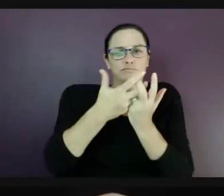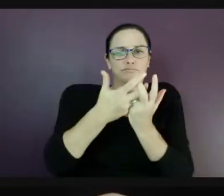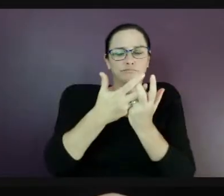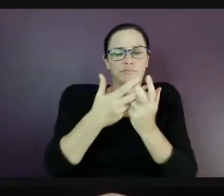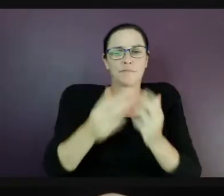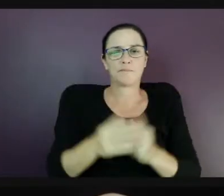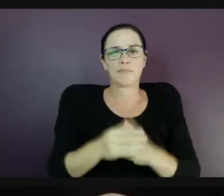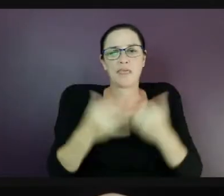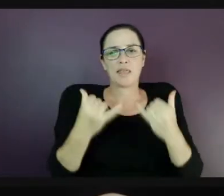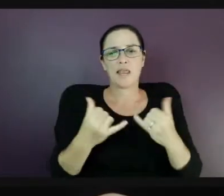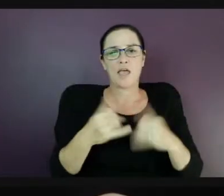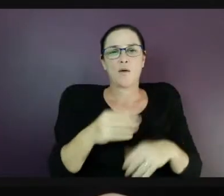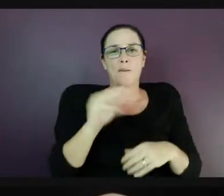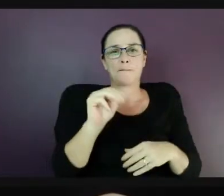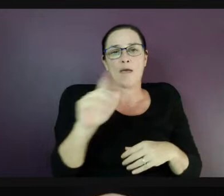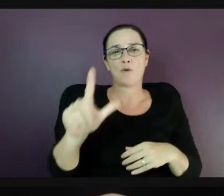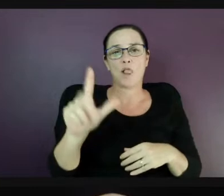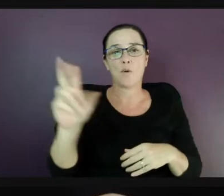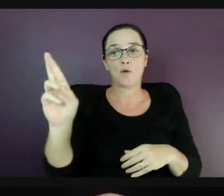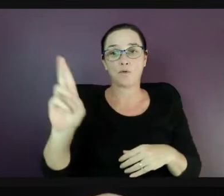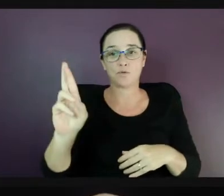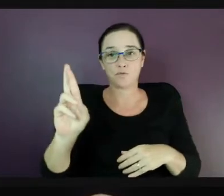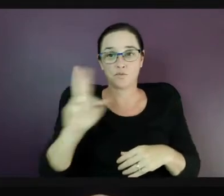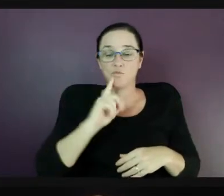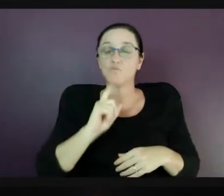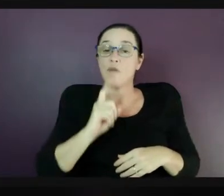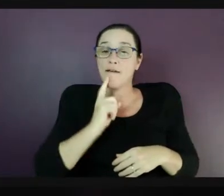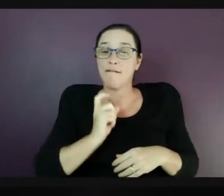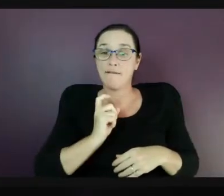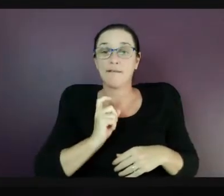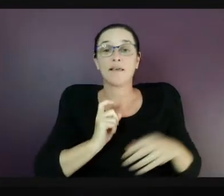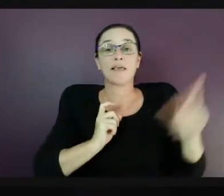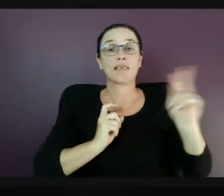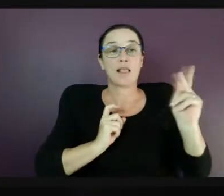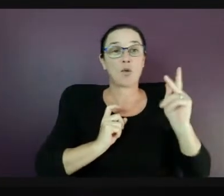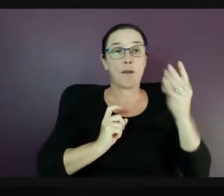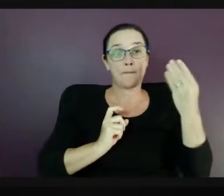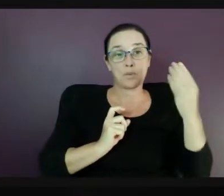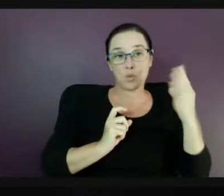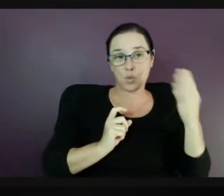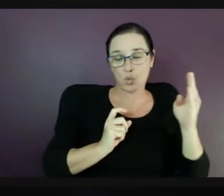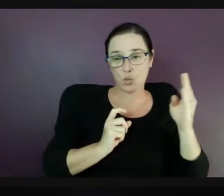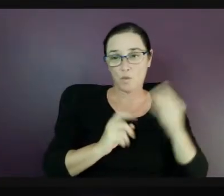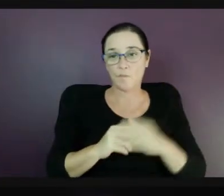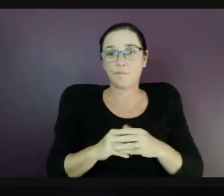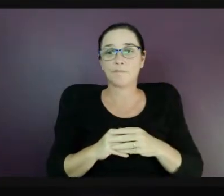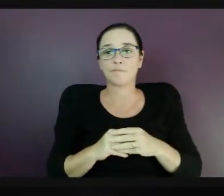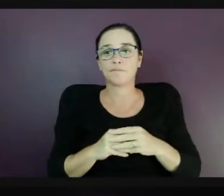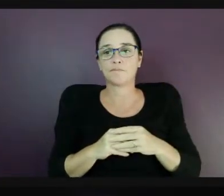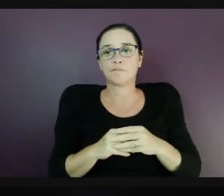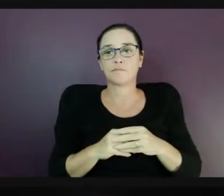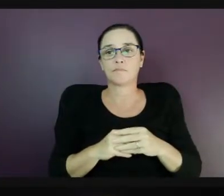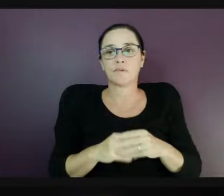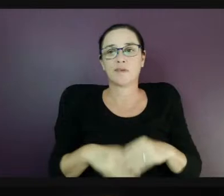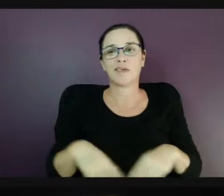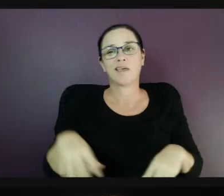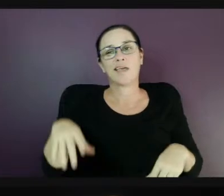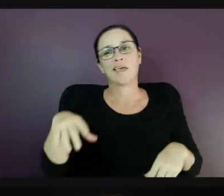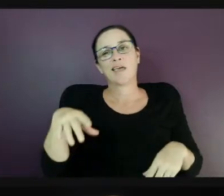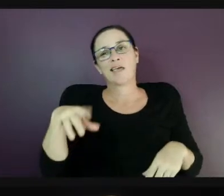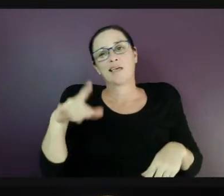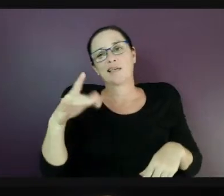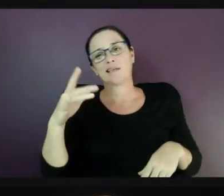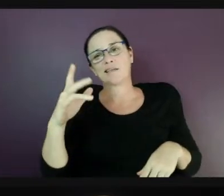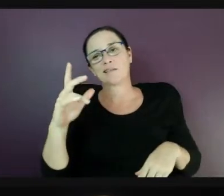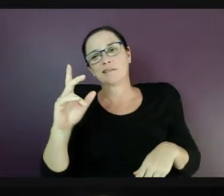Mauna Loa is the red, Kilauea is the blue. The scale is a little different. Kilauea is moving